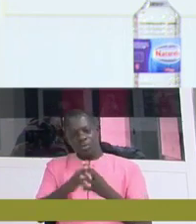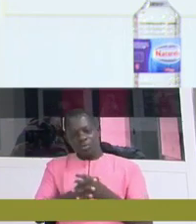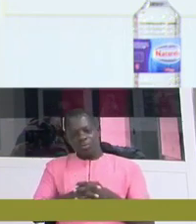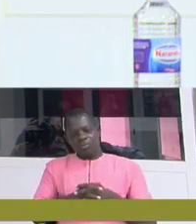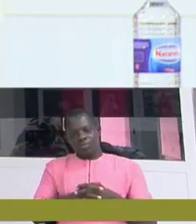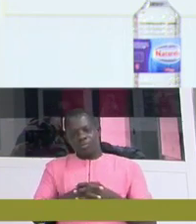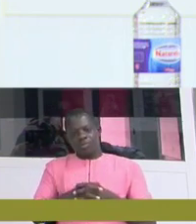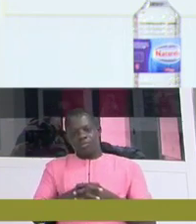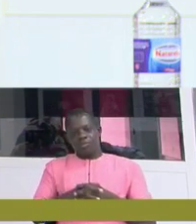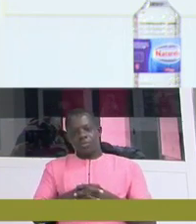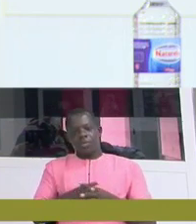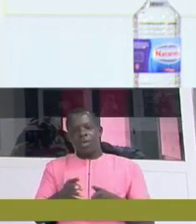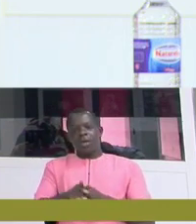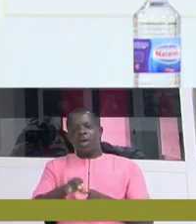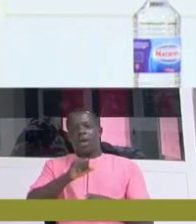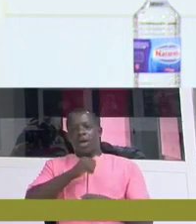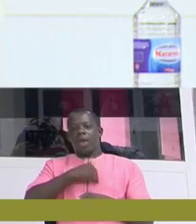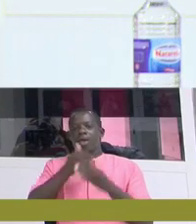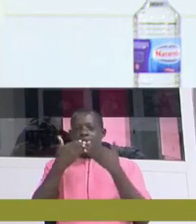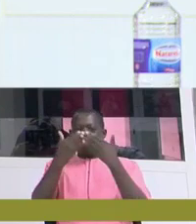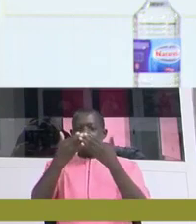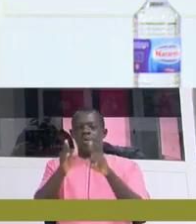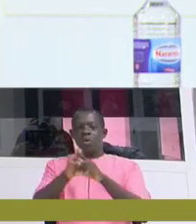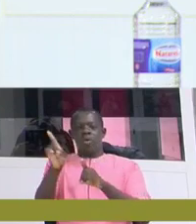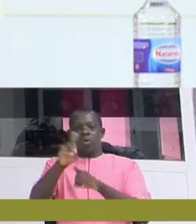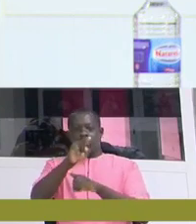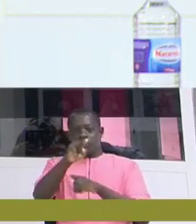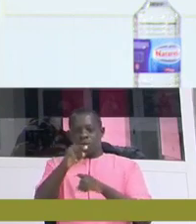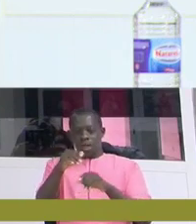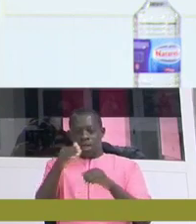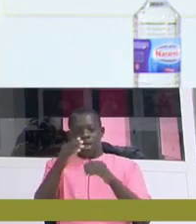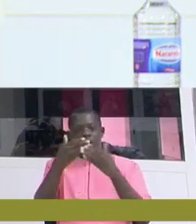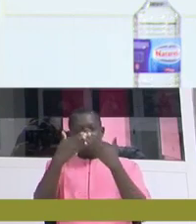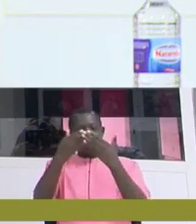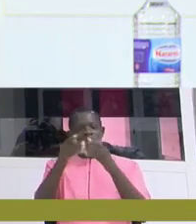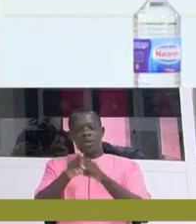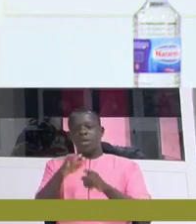I told him, what you tell me is always never clear.